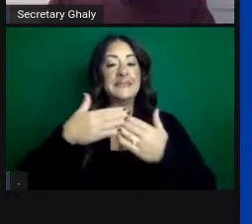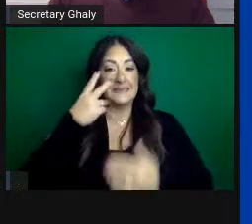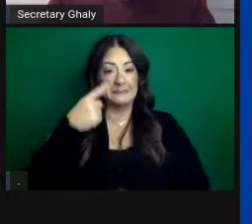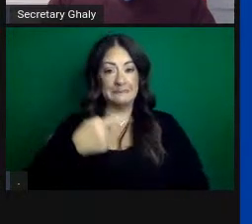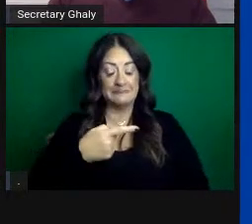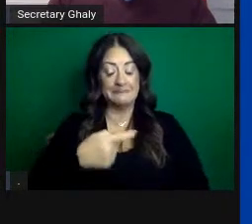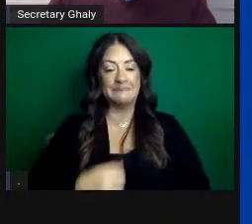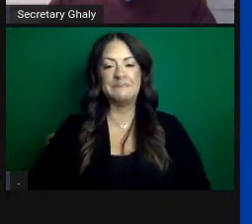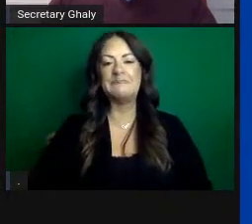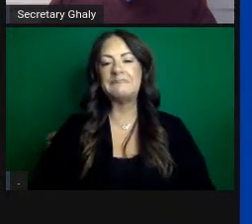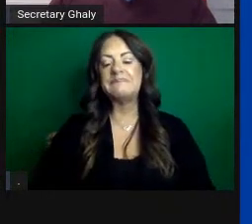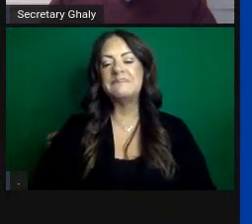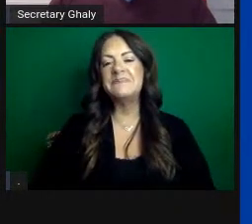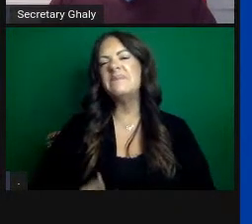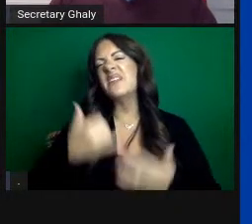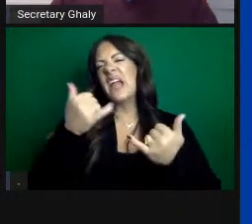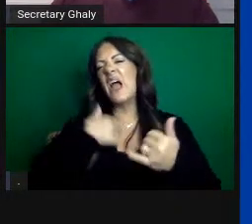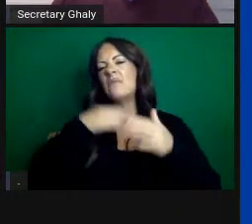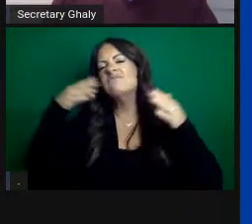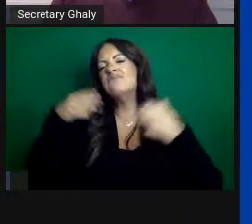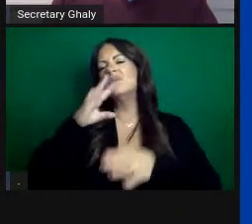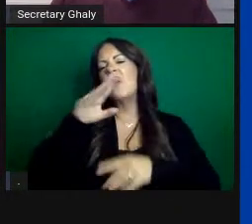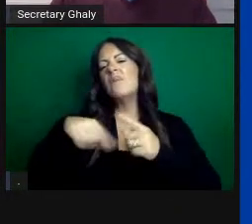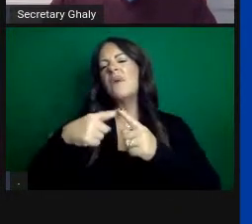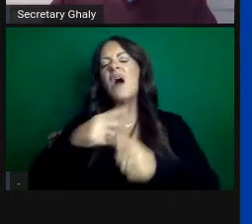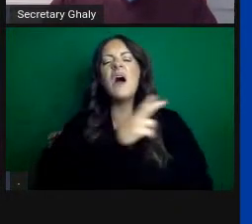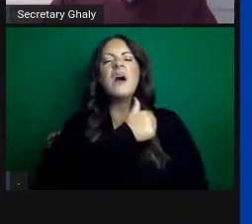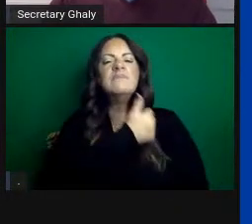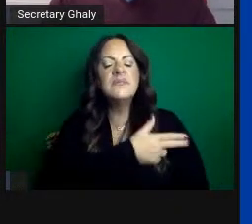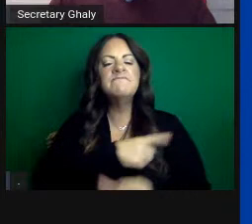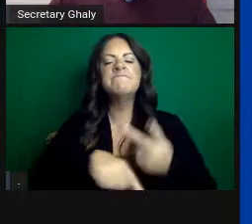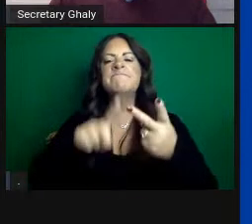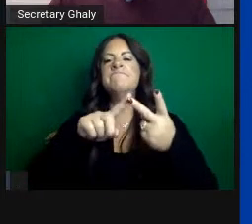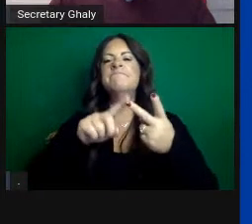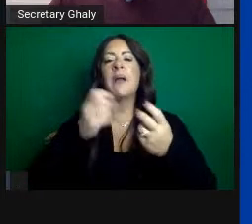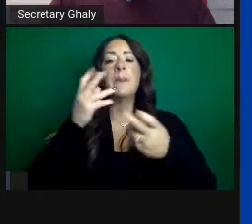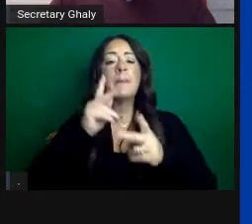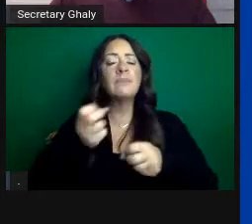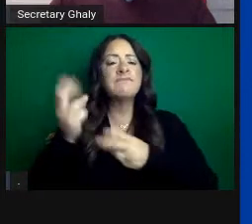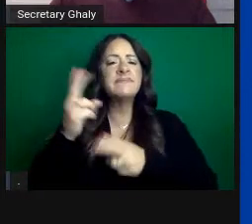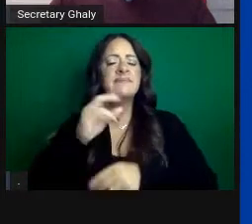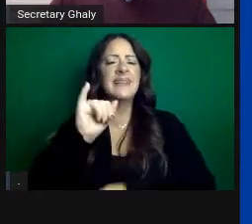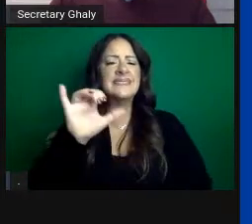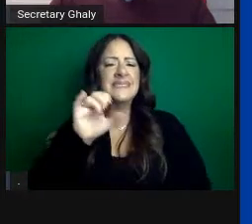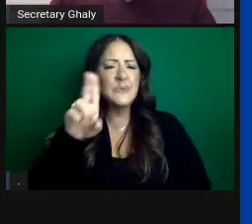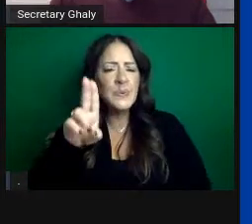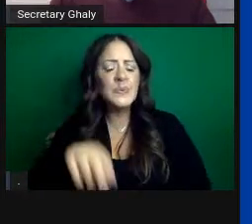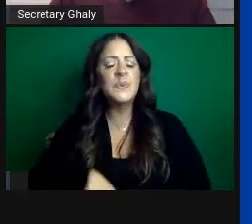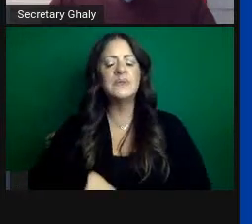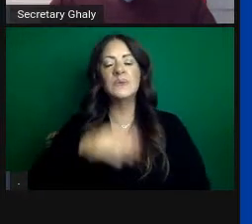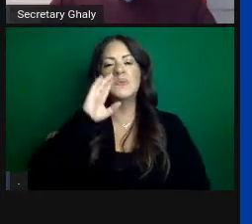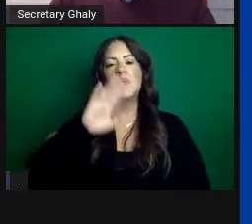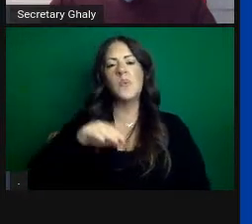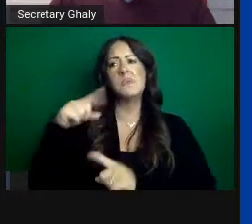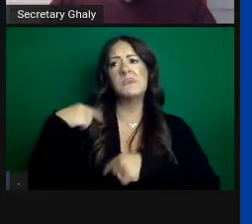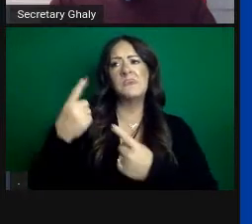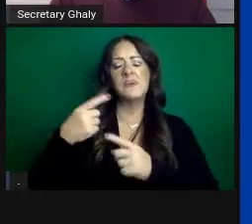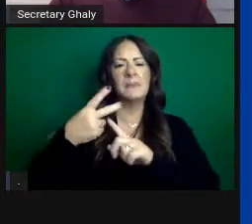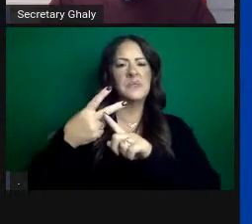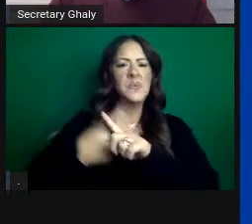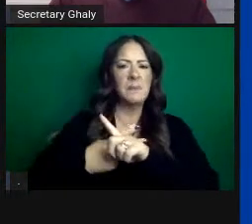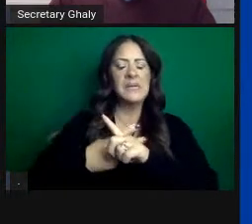So we've been focused on hospitalizations, on ICU capacity for the last many weeks, nearly 2